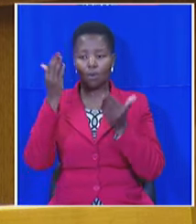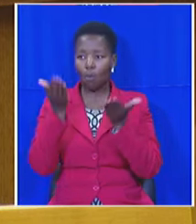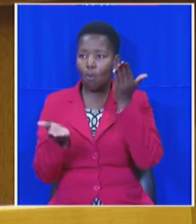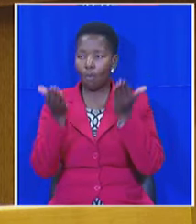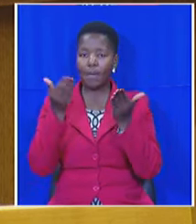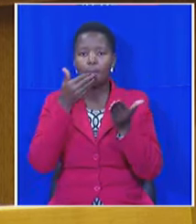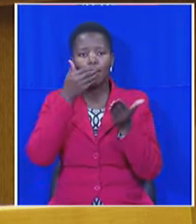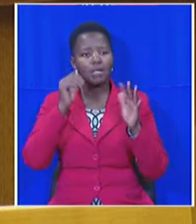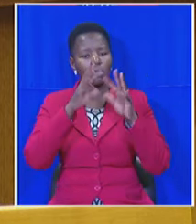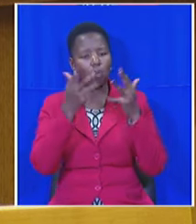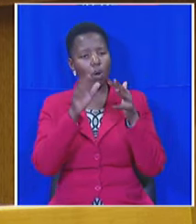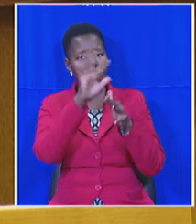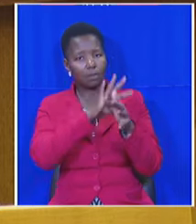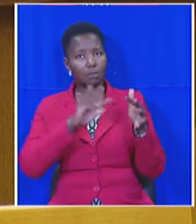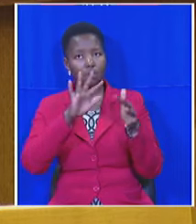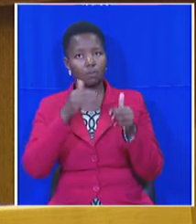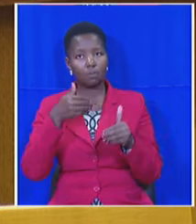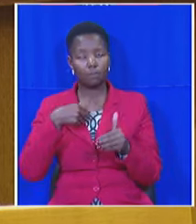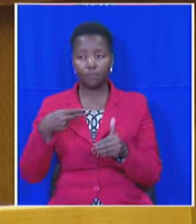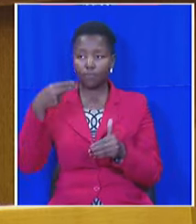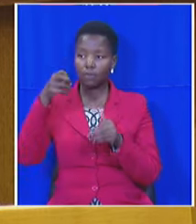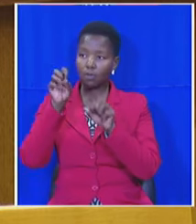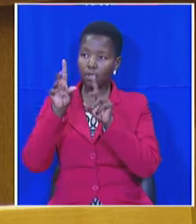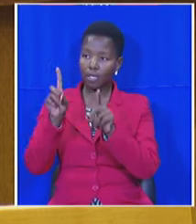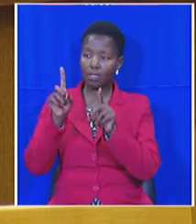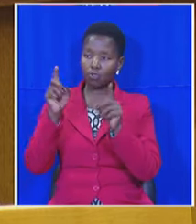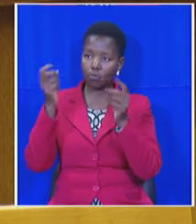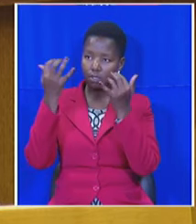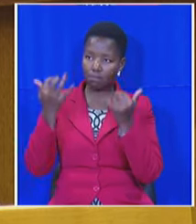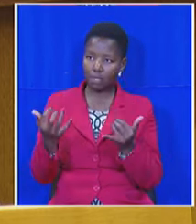world. Our higher education budget, by contrast,